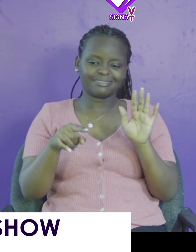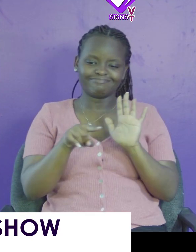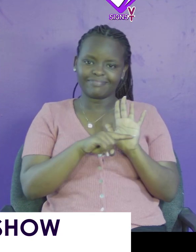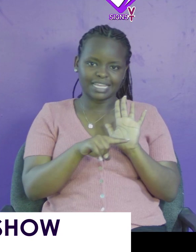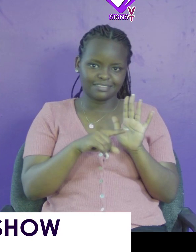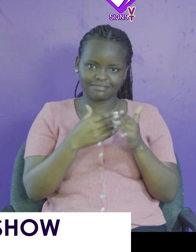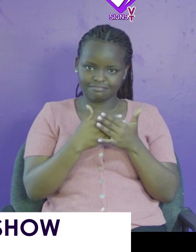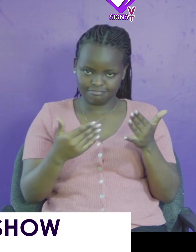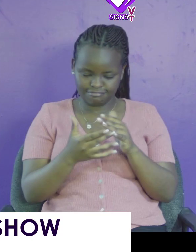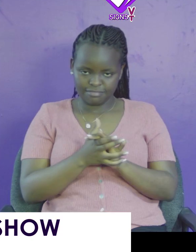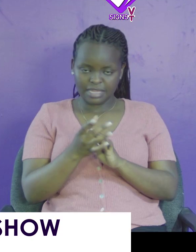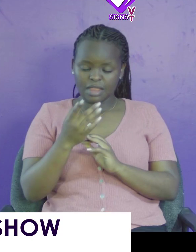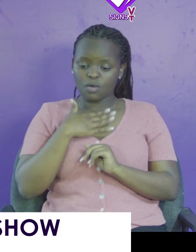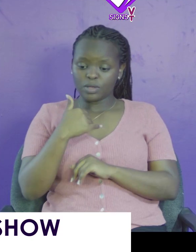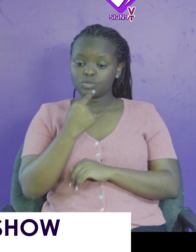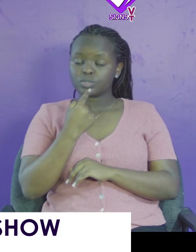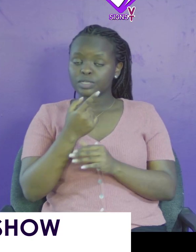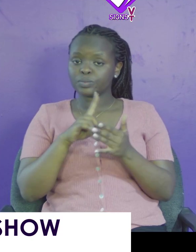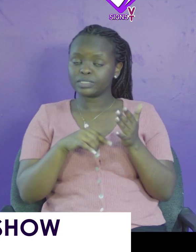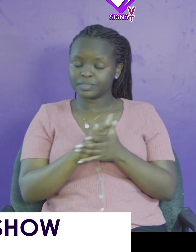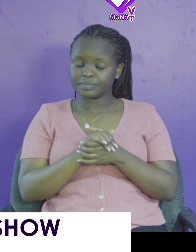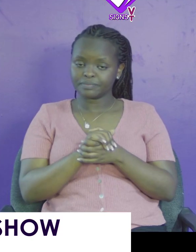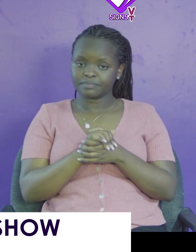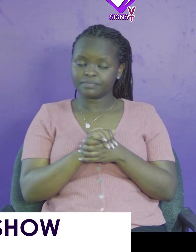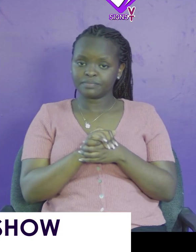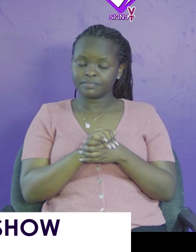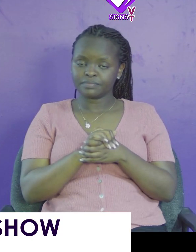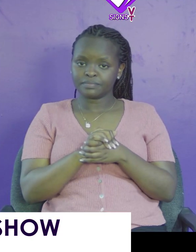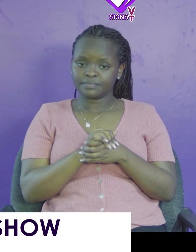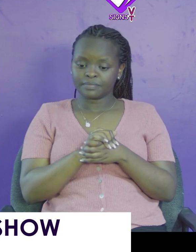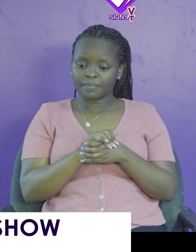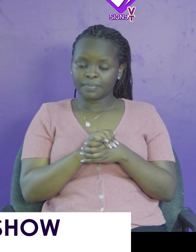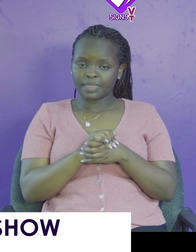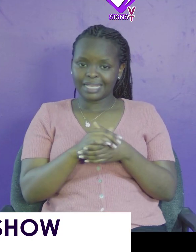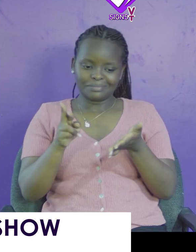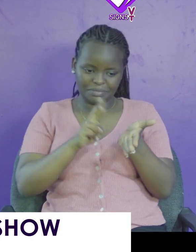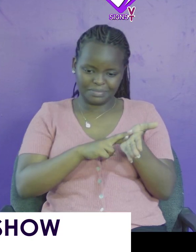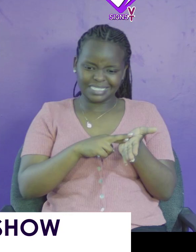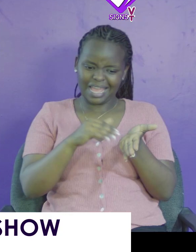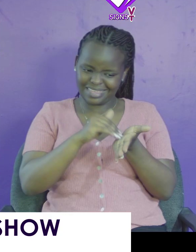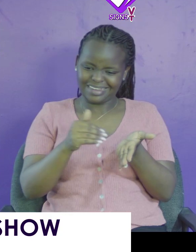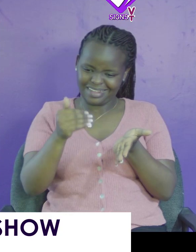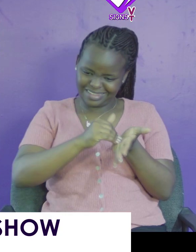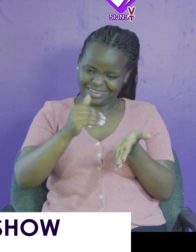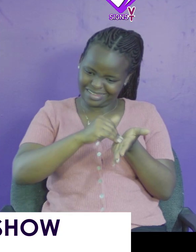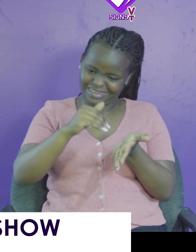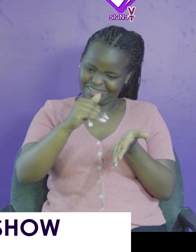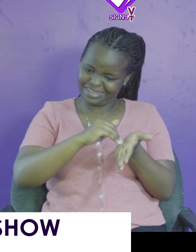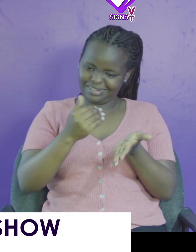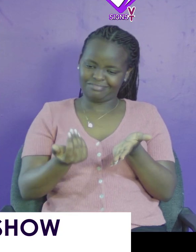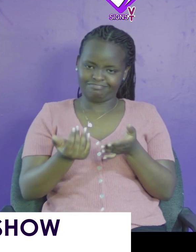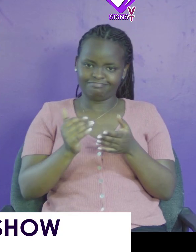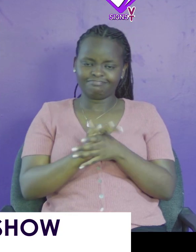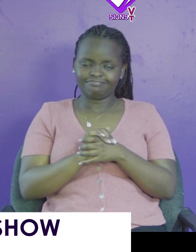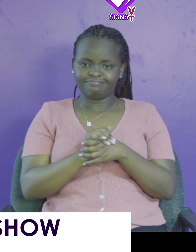want to say like this, and it is a repetition, and I think I will repeat it several times.